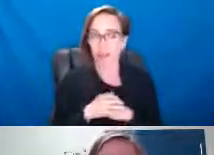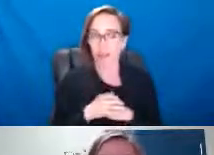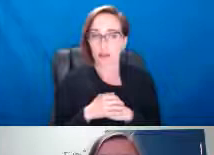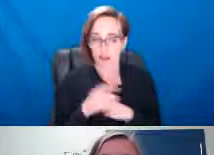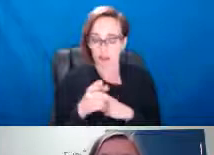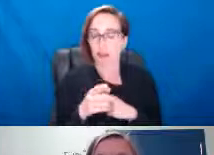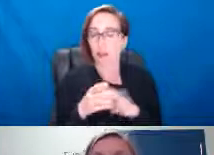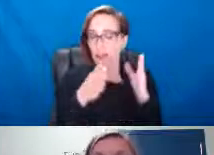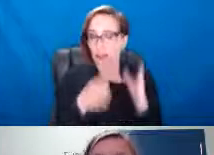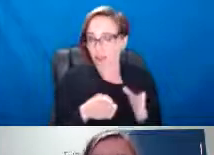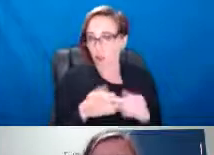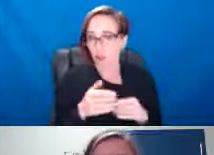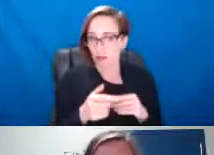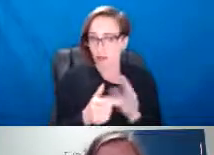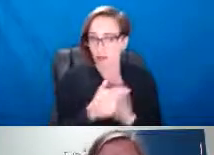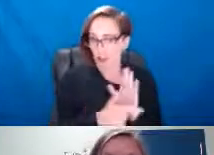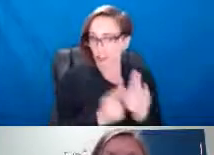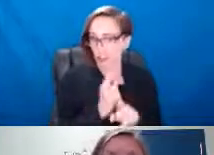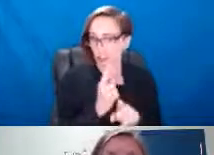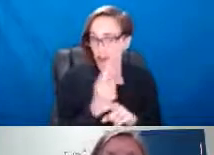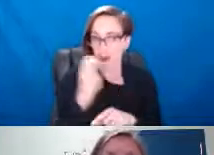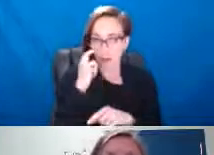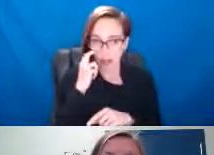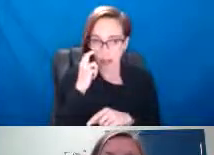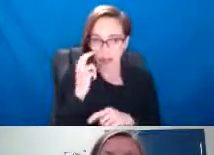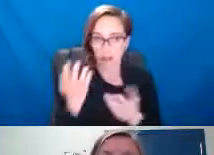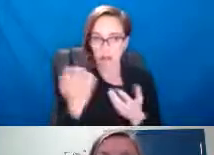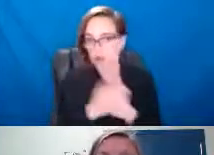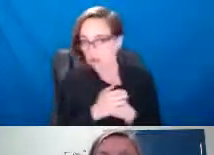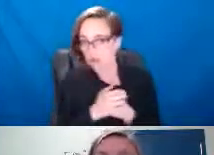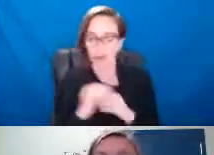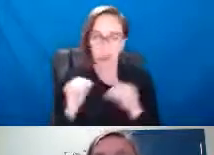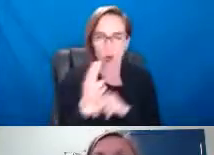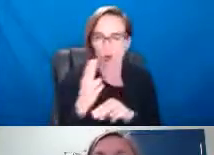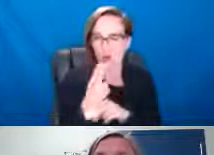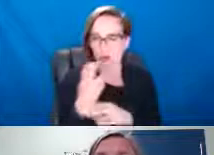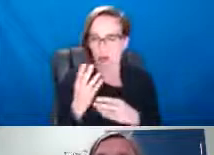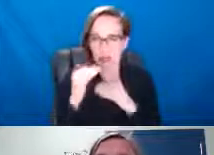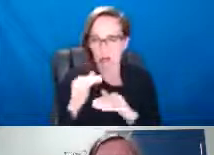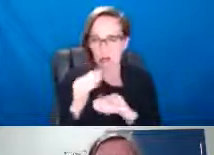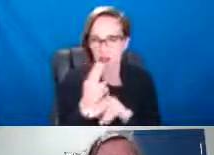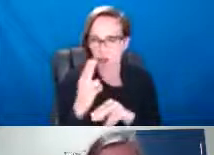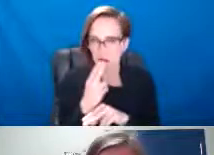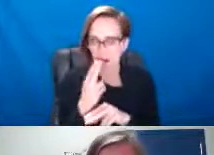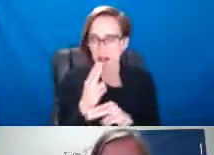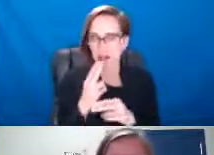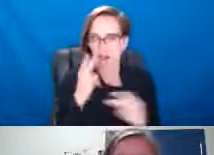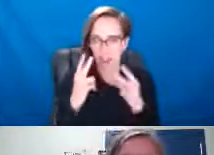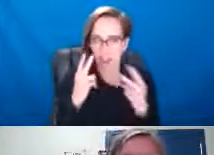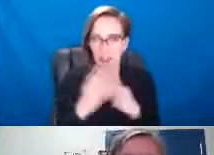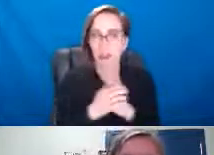blind, or no usable vision. And they may or may not be a Braille